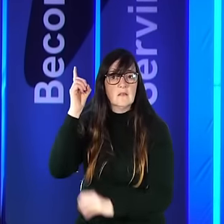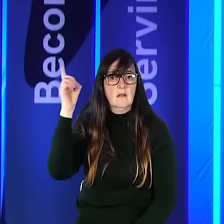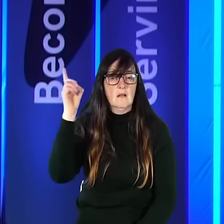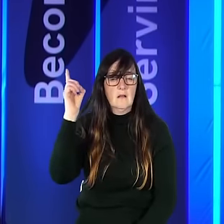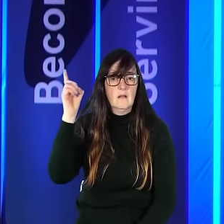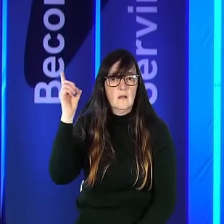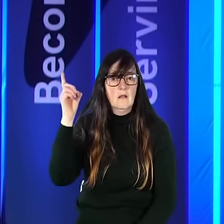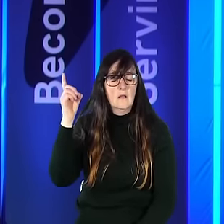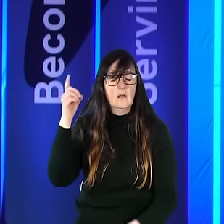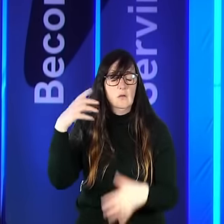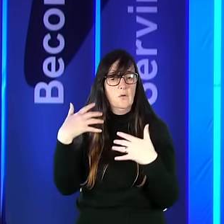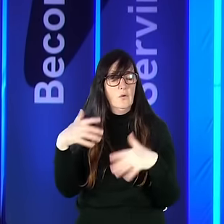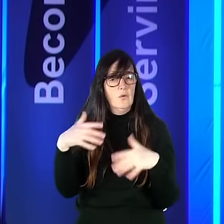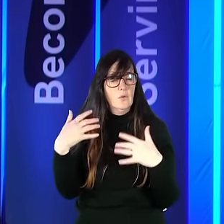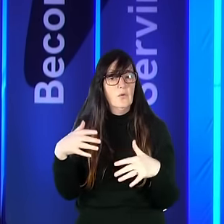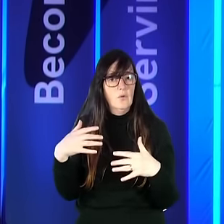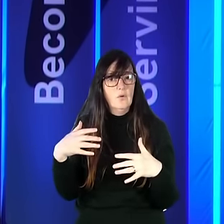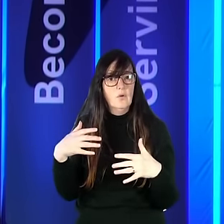Astonishing.